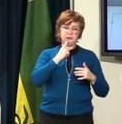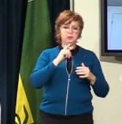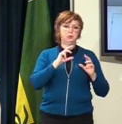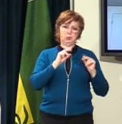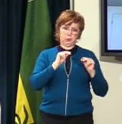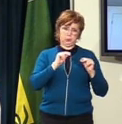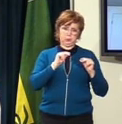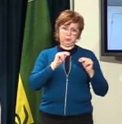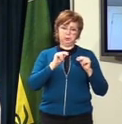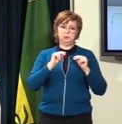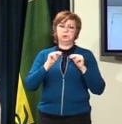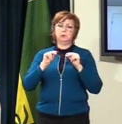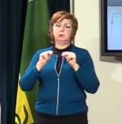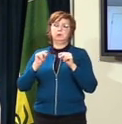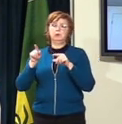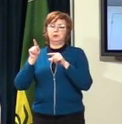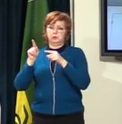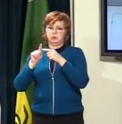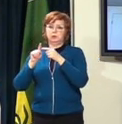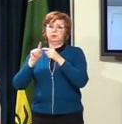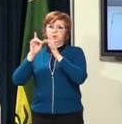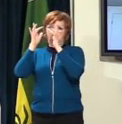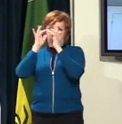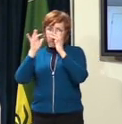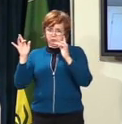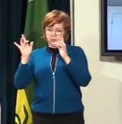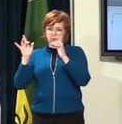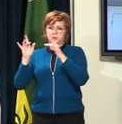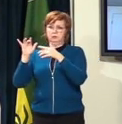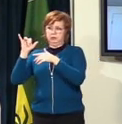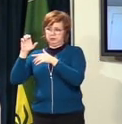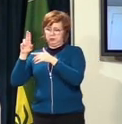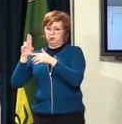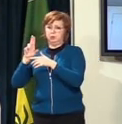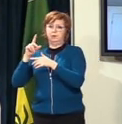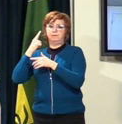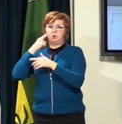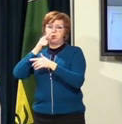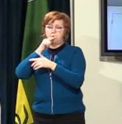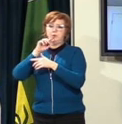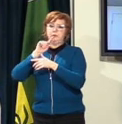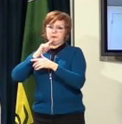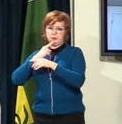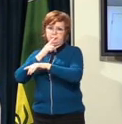in this kind of more austere care environment.